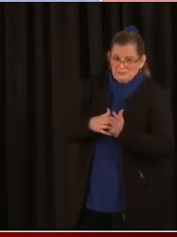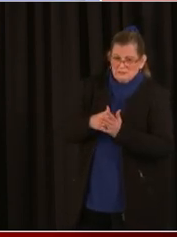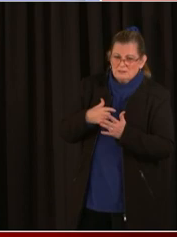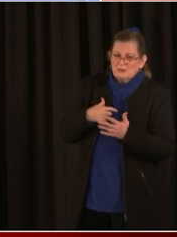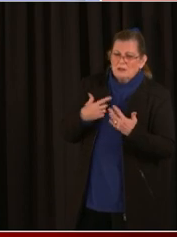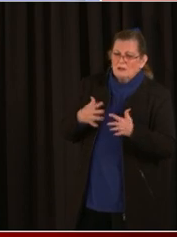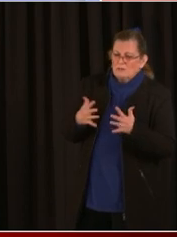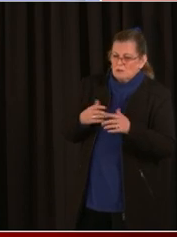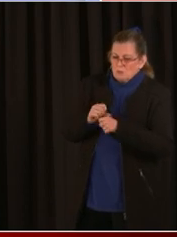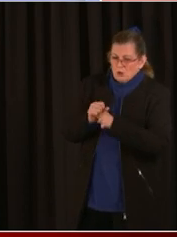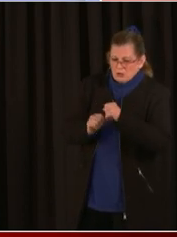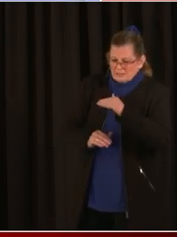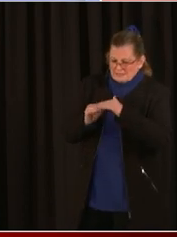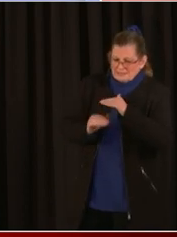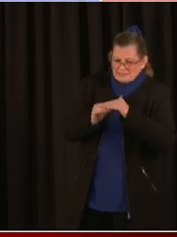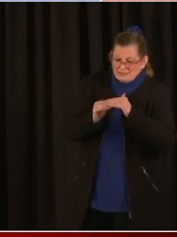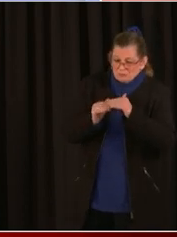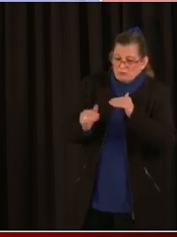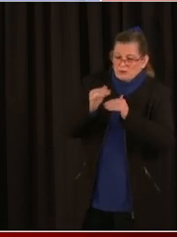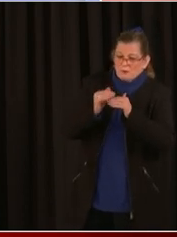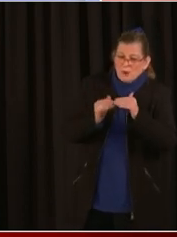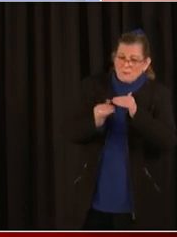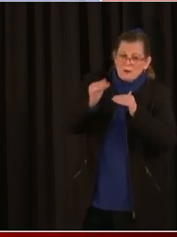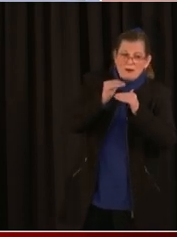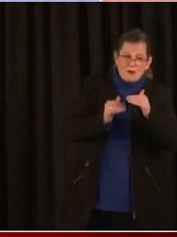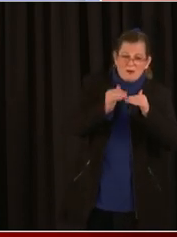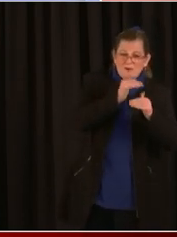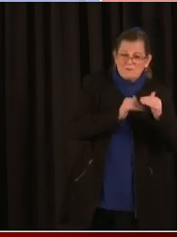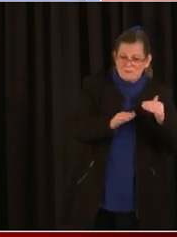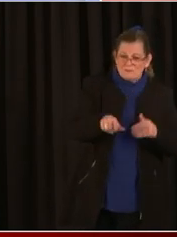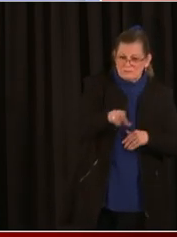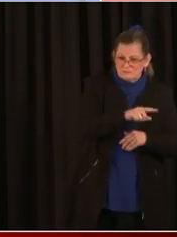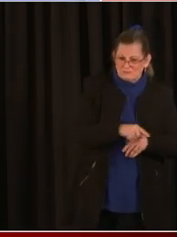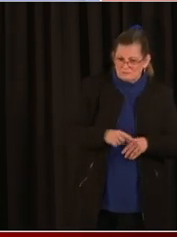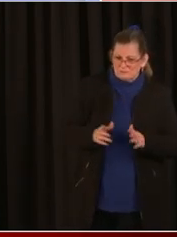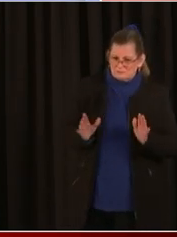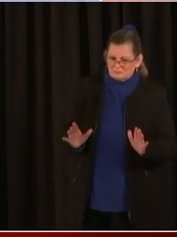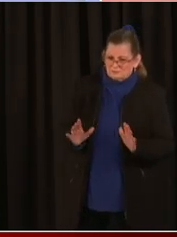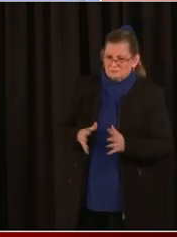health disparities and health inequities for a long time, that we have